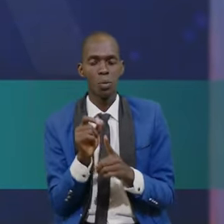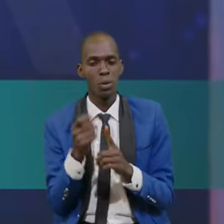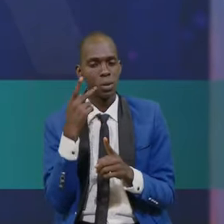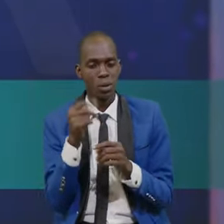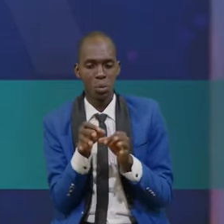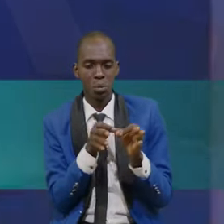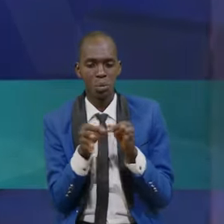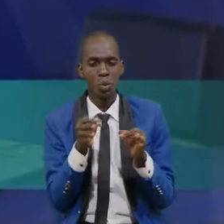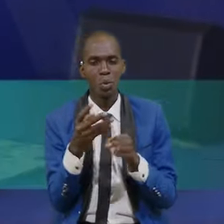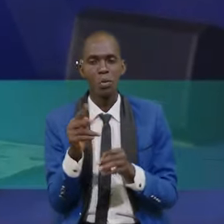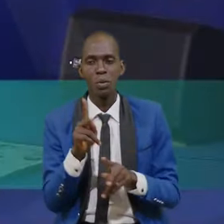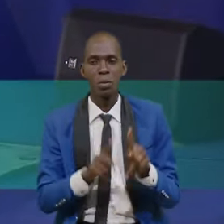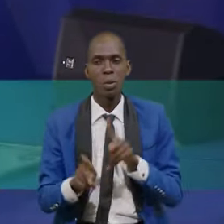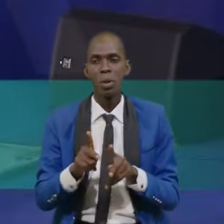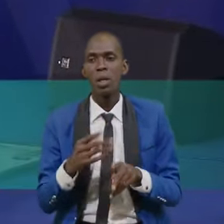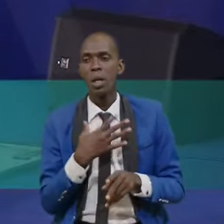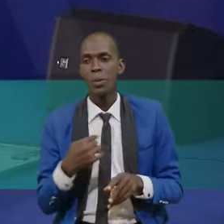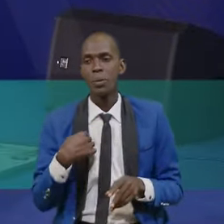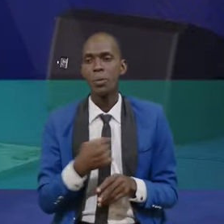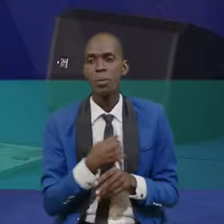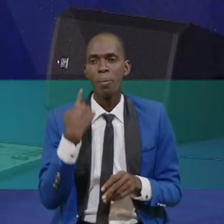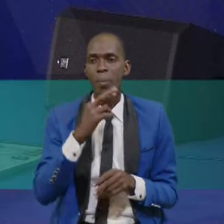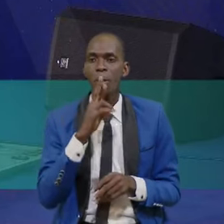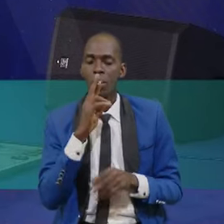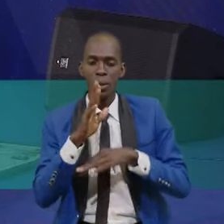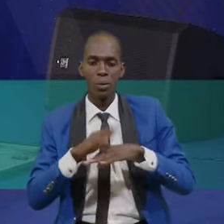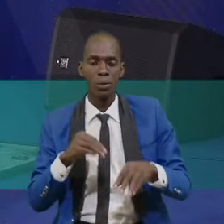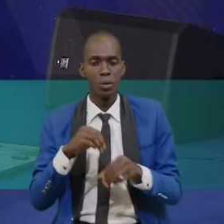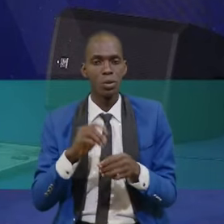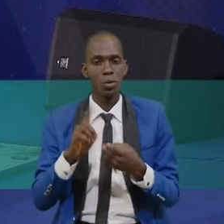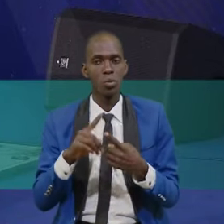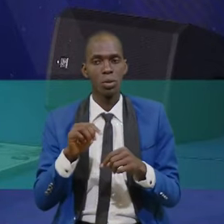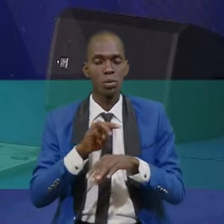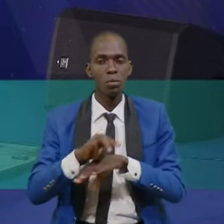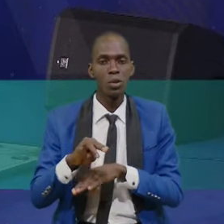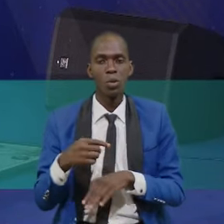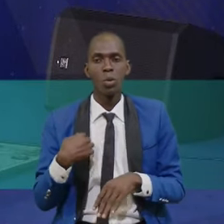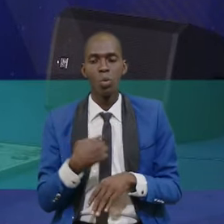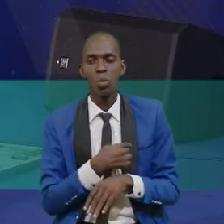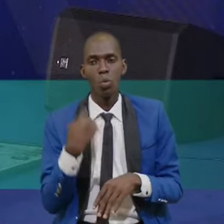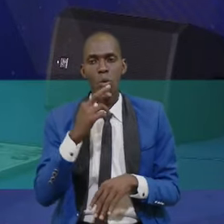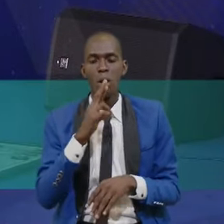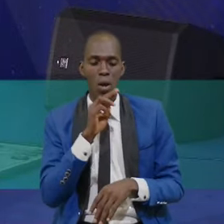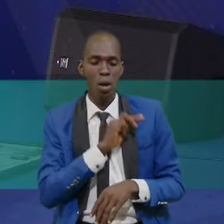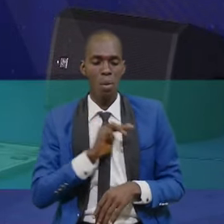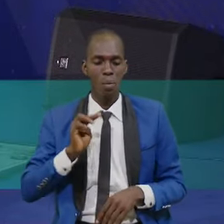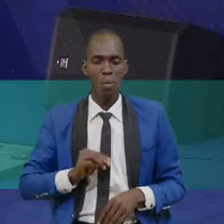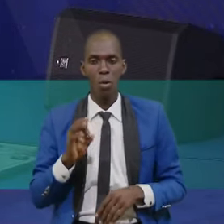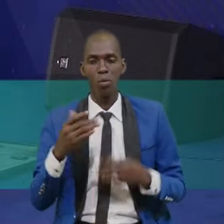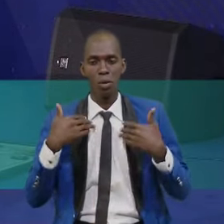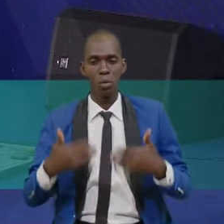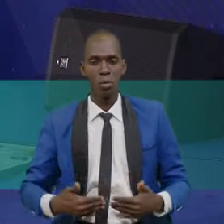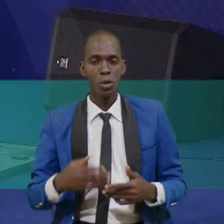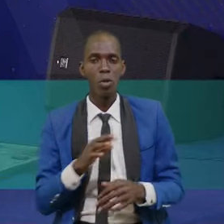people. And we who are called into the ministry, and we who are members of the body of Christ, there is